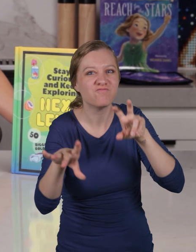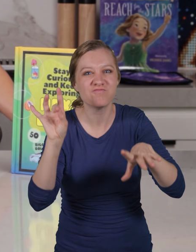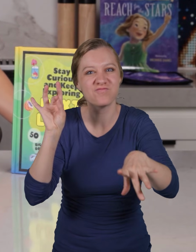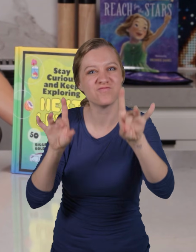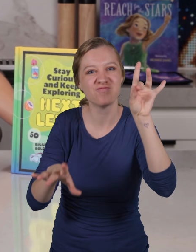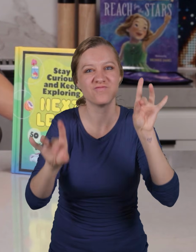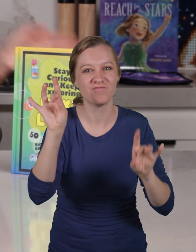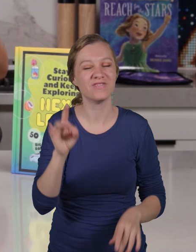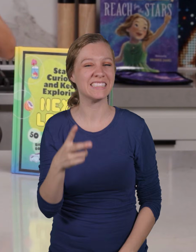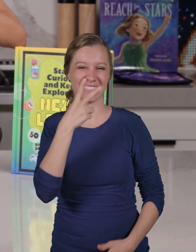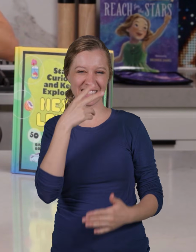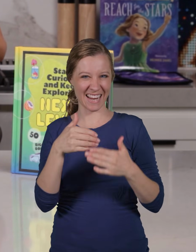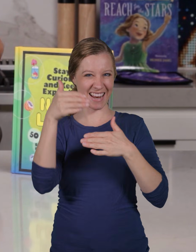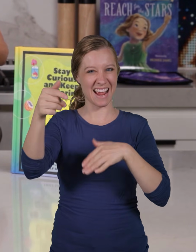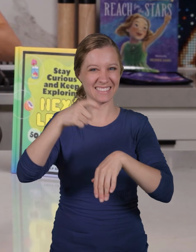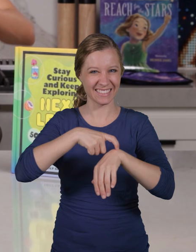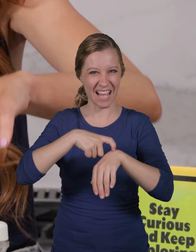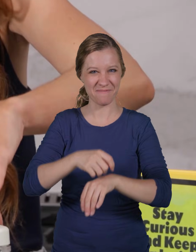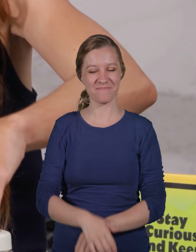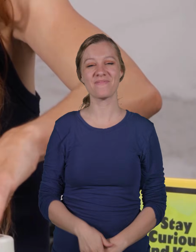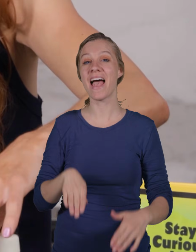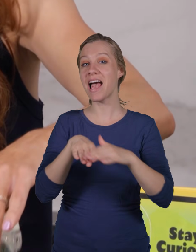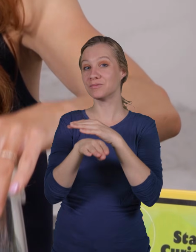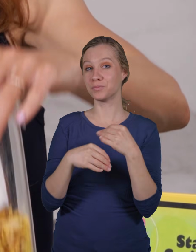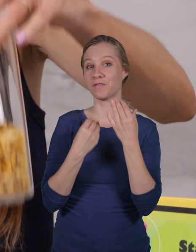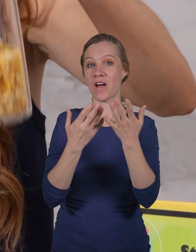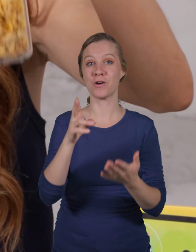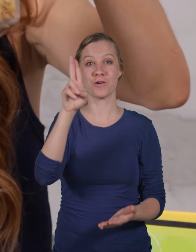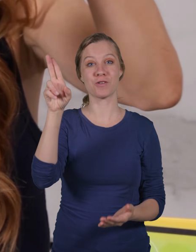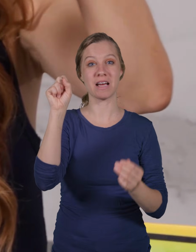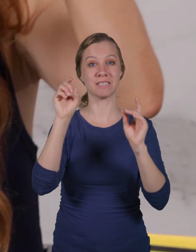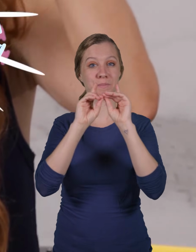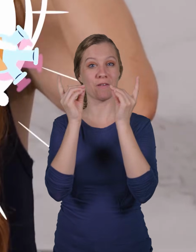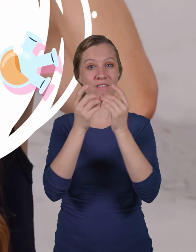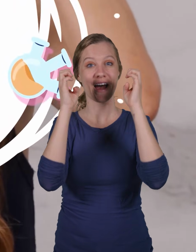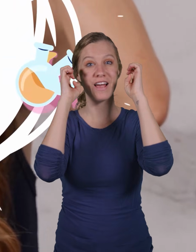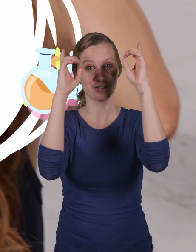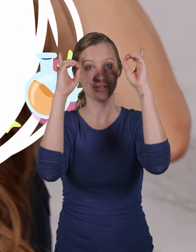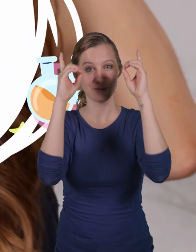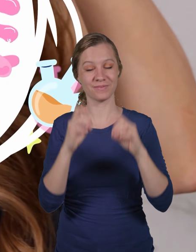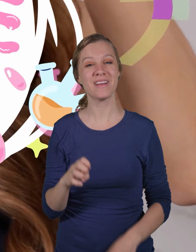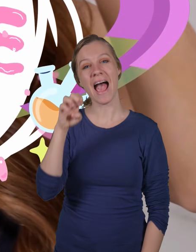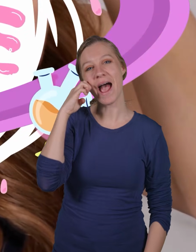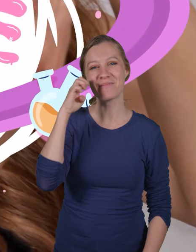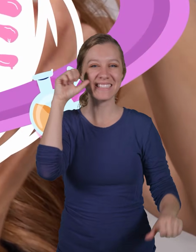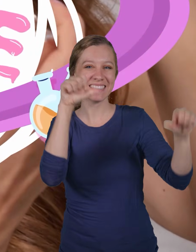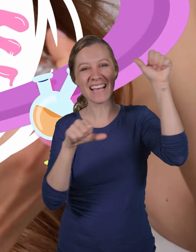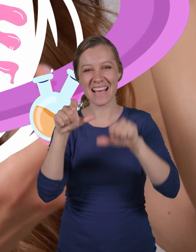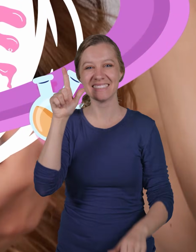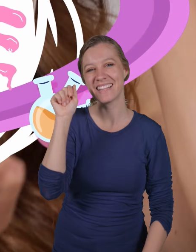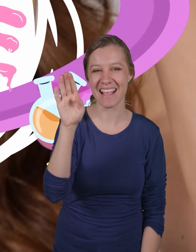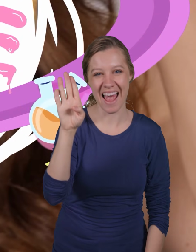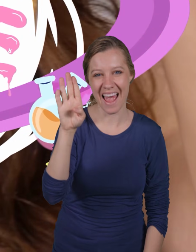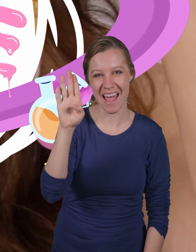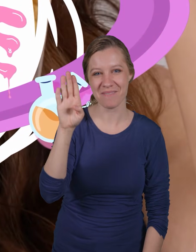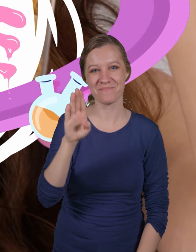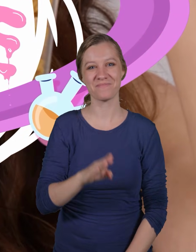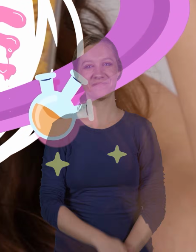and keep exploring. I'll see you next time. Emily's Science Lab.